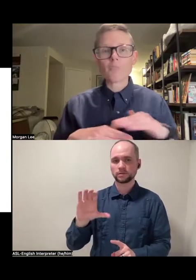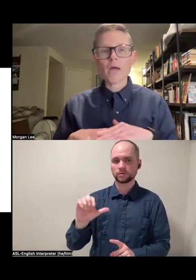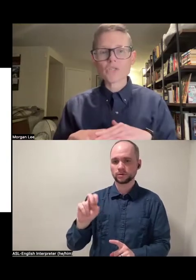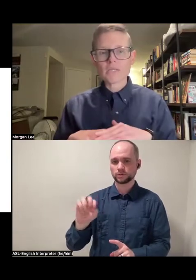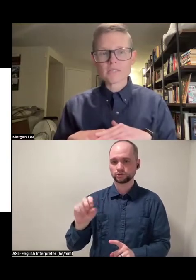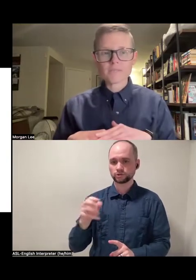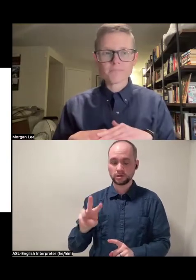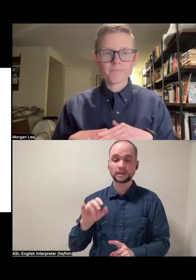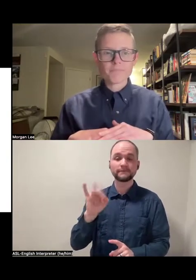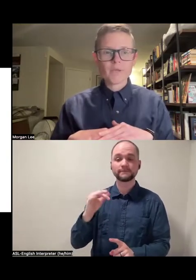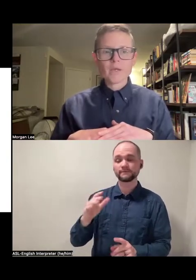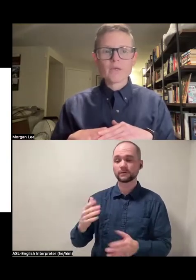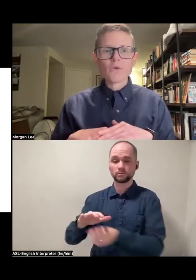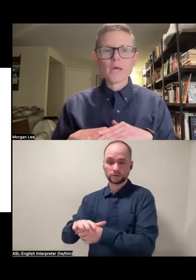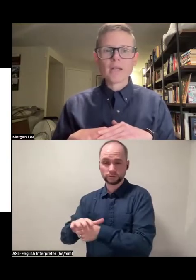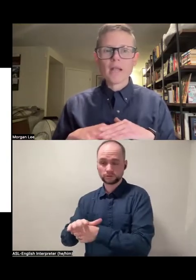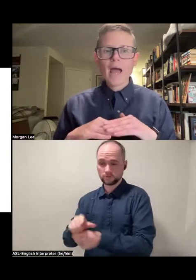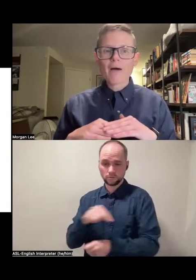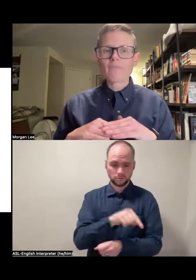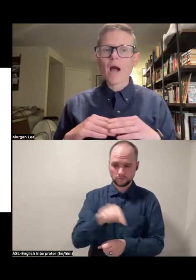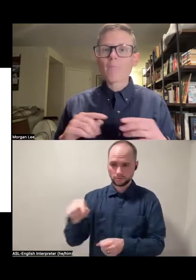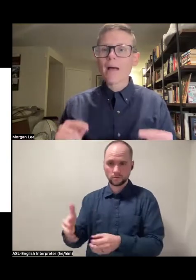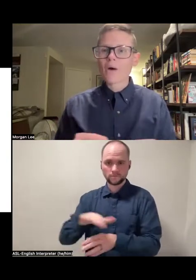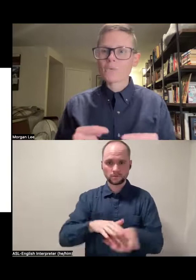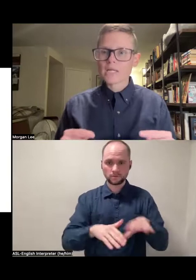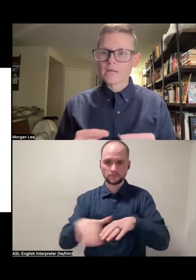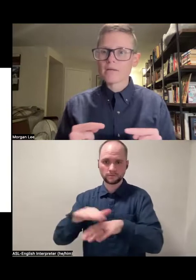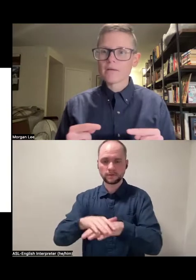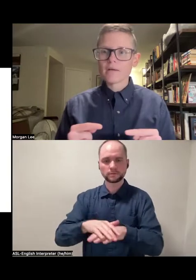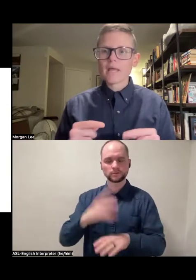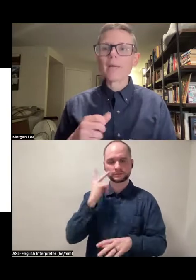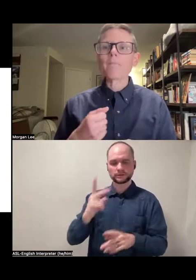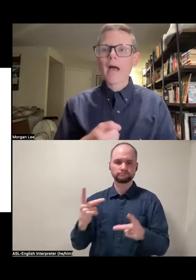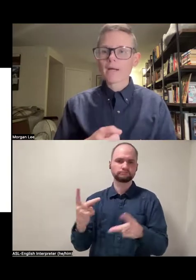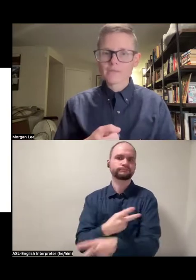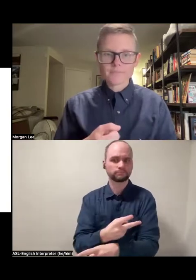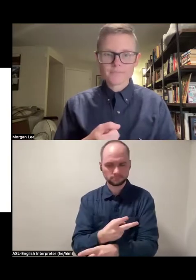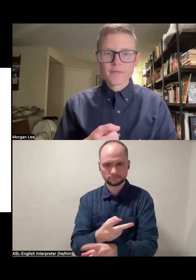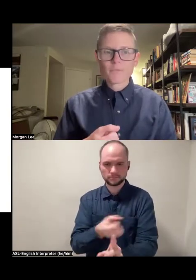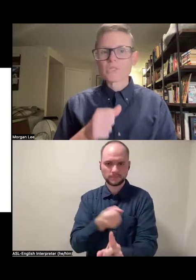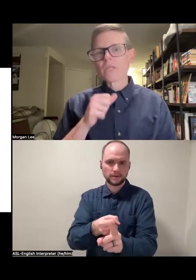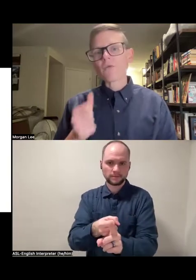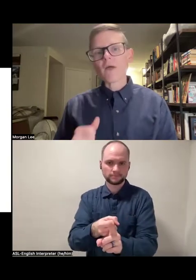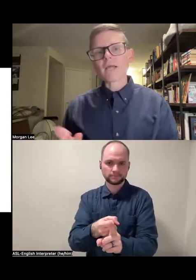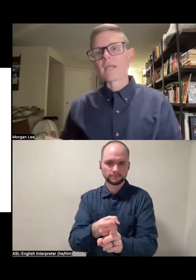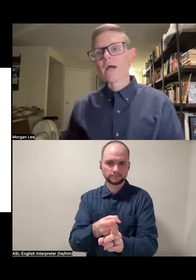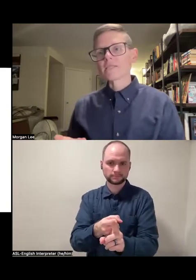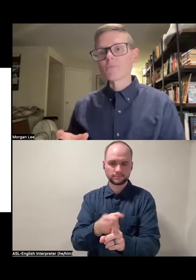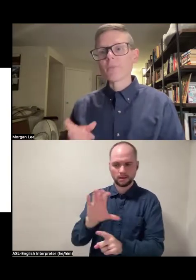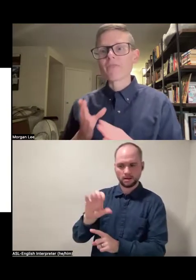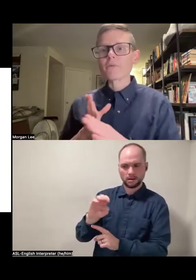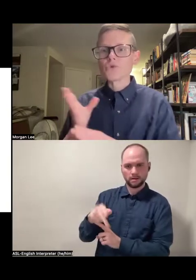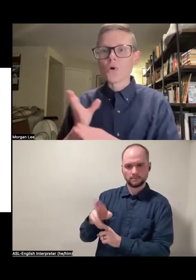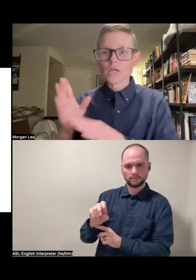overlapping oppressions, you can have compounded impact, which is not